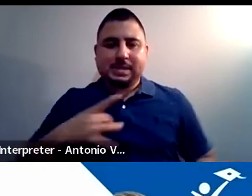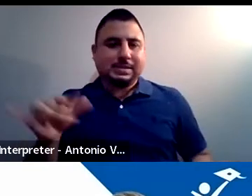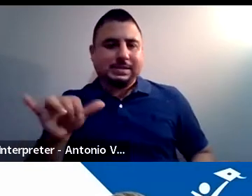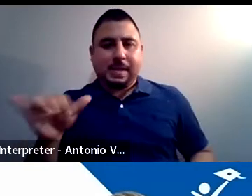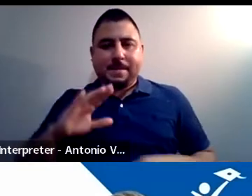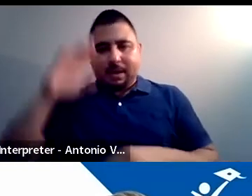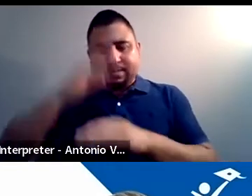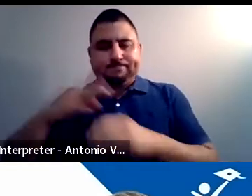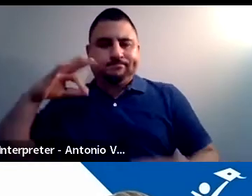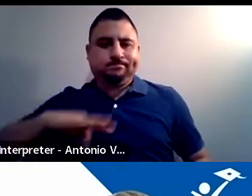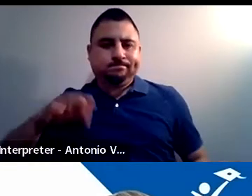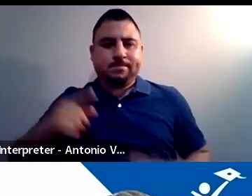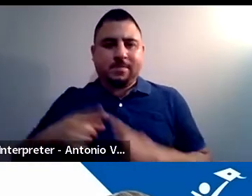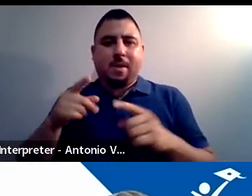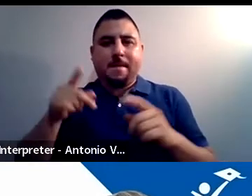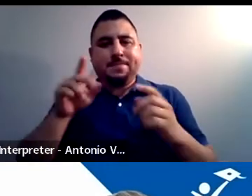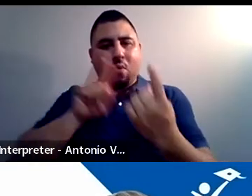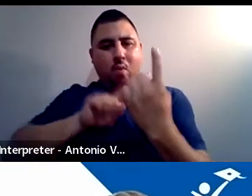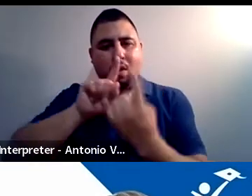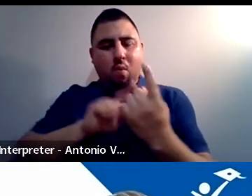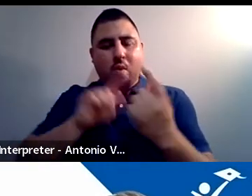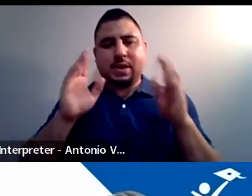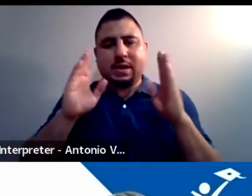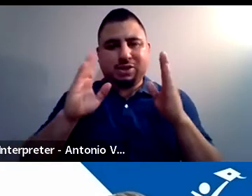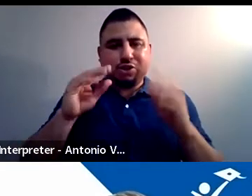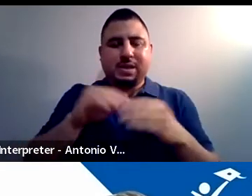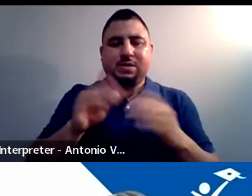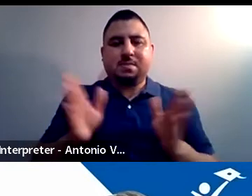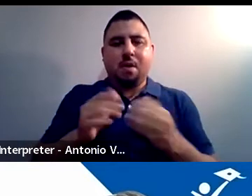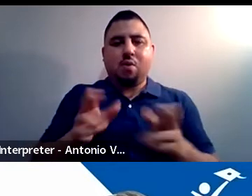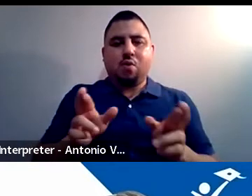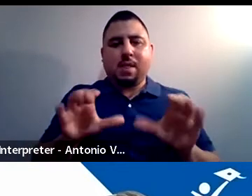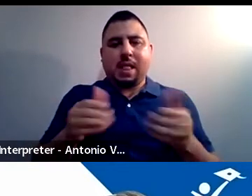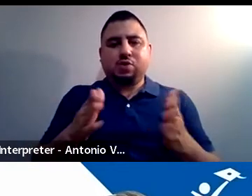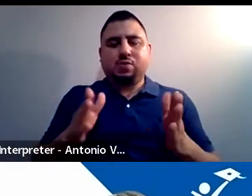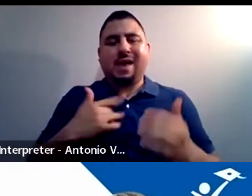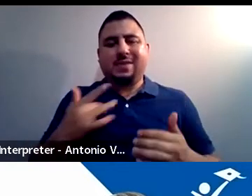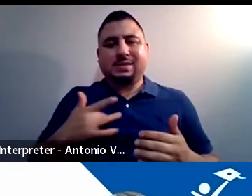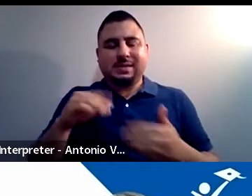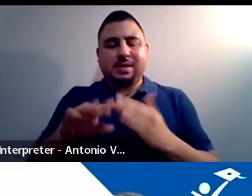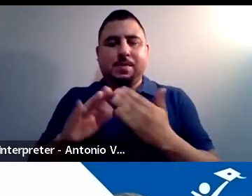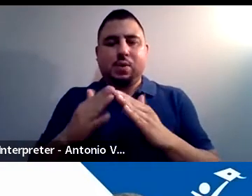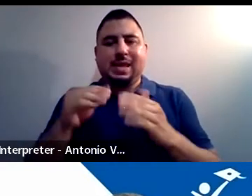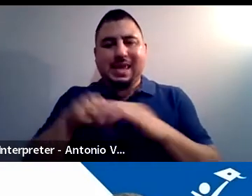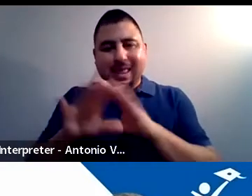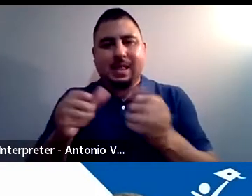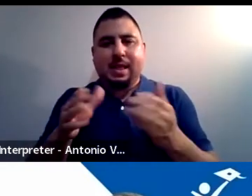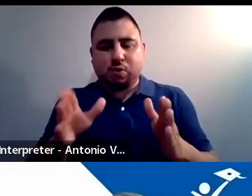have benefited from the personal attention in a small classroom and having a sense of community in the classroom.